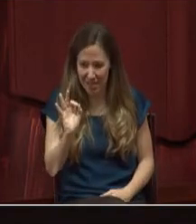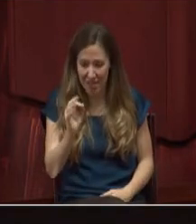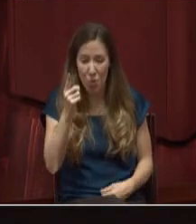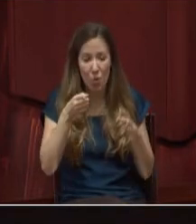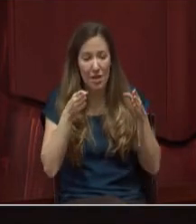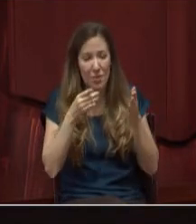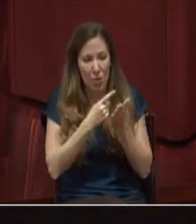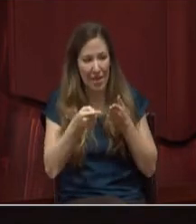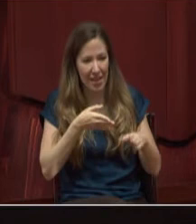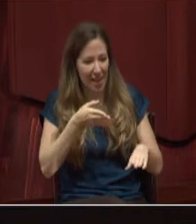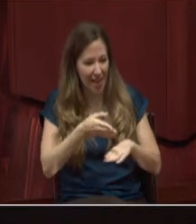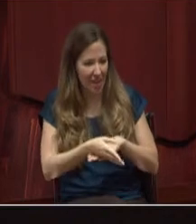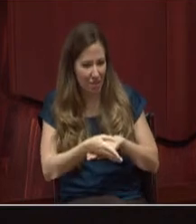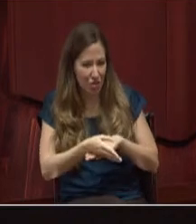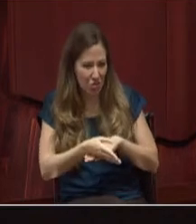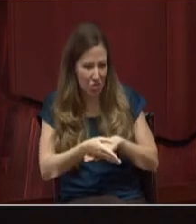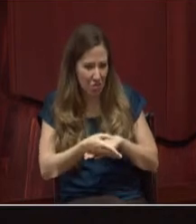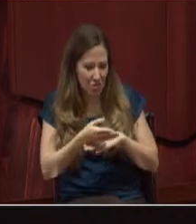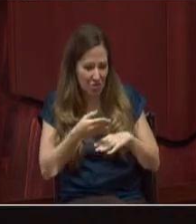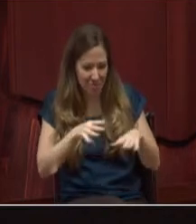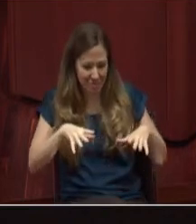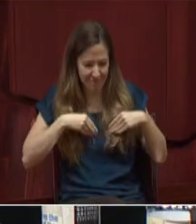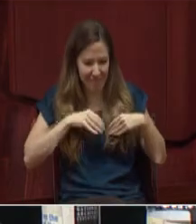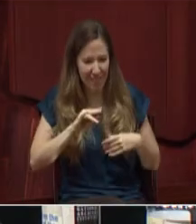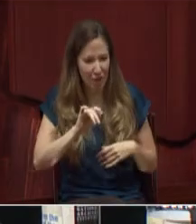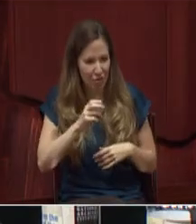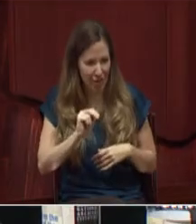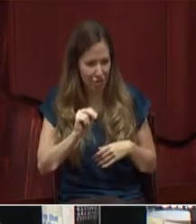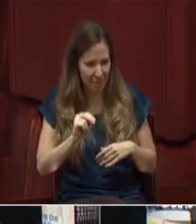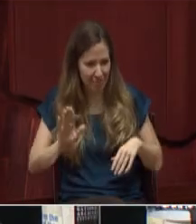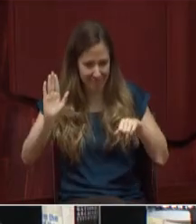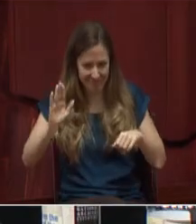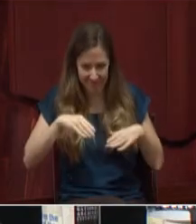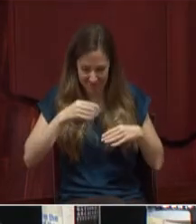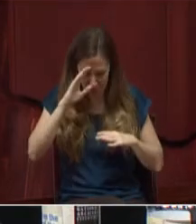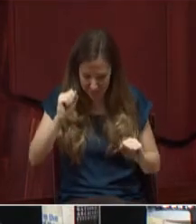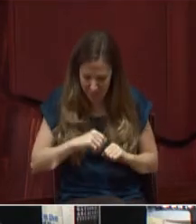1 week after the inauguration, Nixon sent a memo to Kissinger,